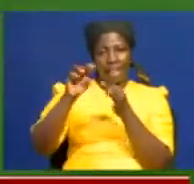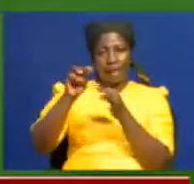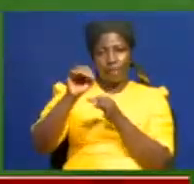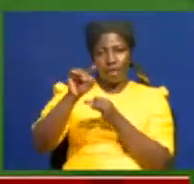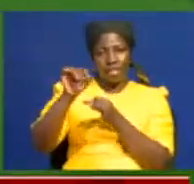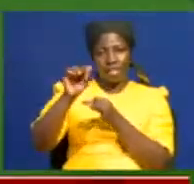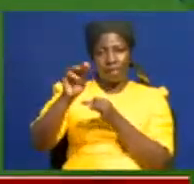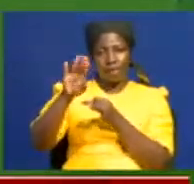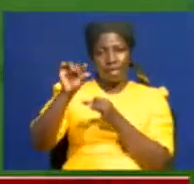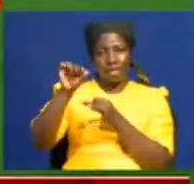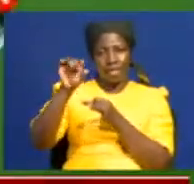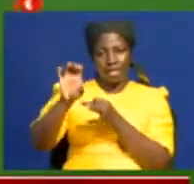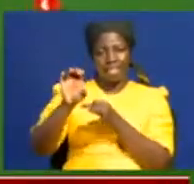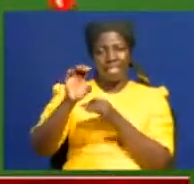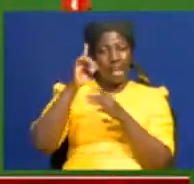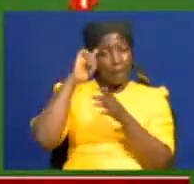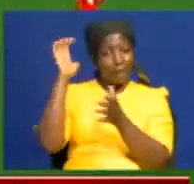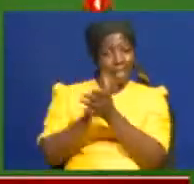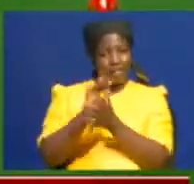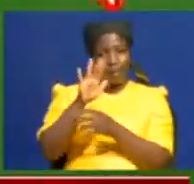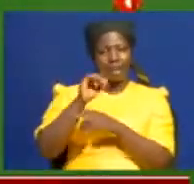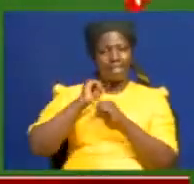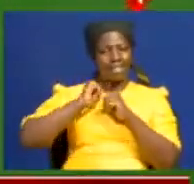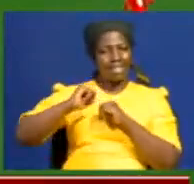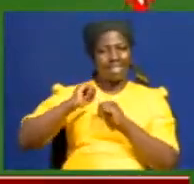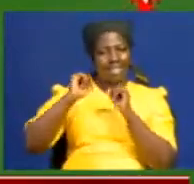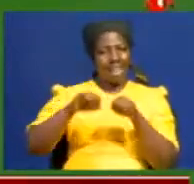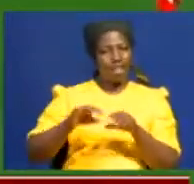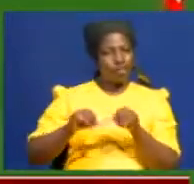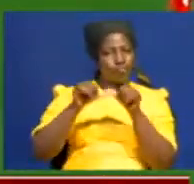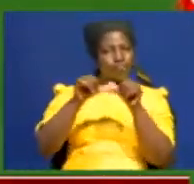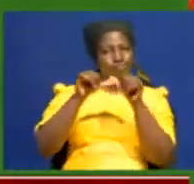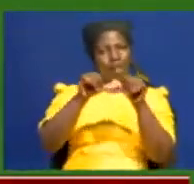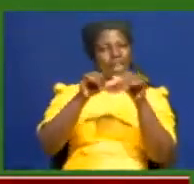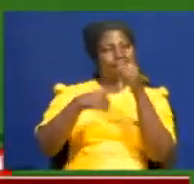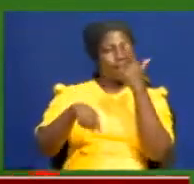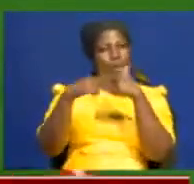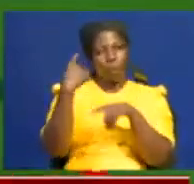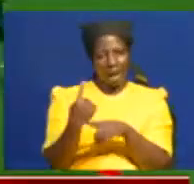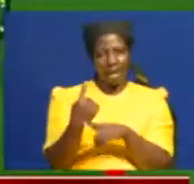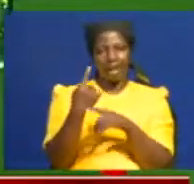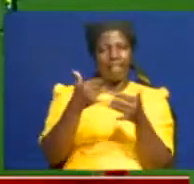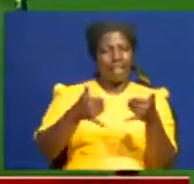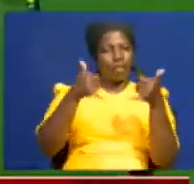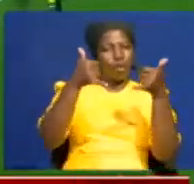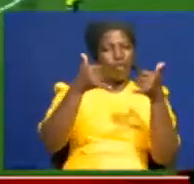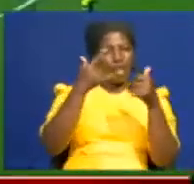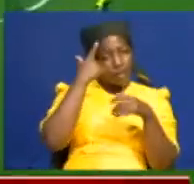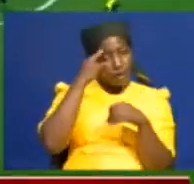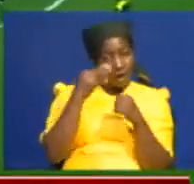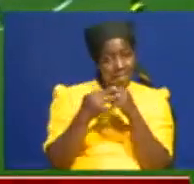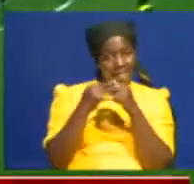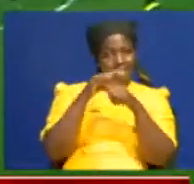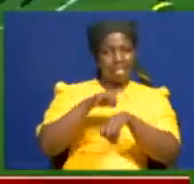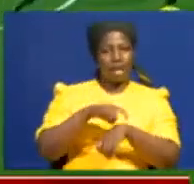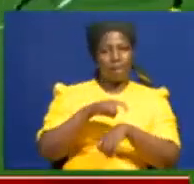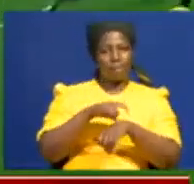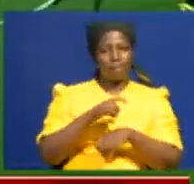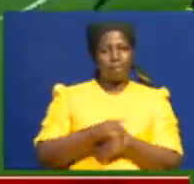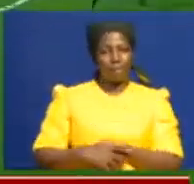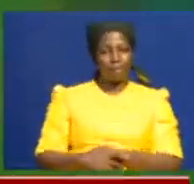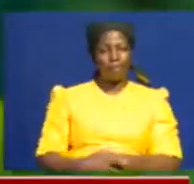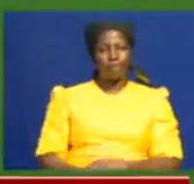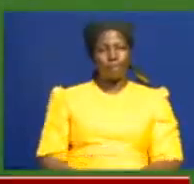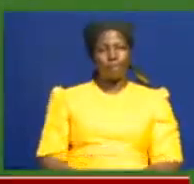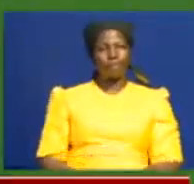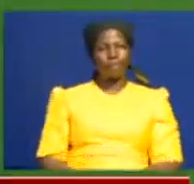progress to the knockout stages and potentially win the tournament for a record 8th time. In from Gaber and